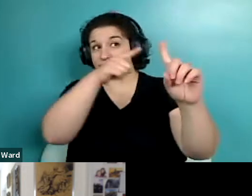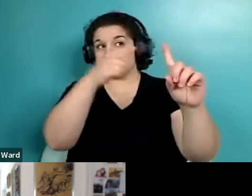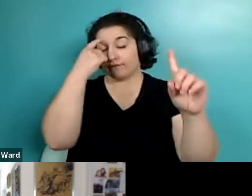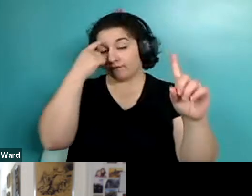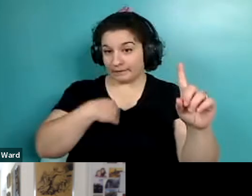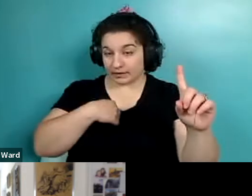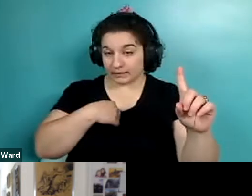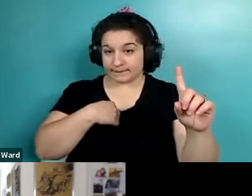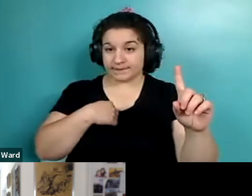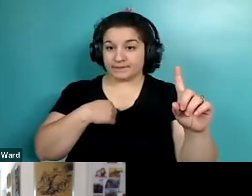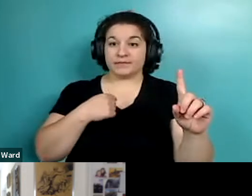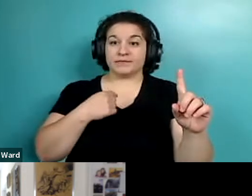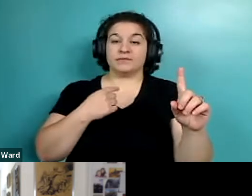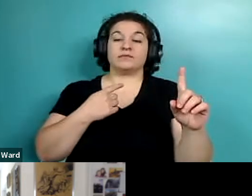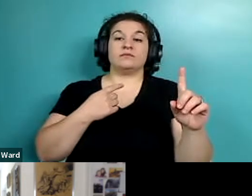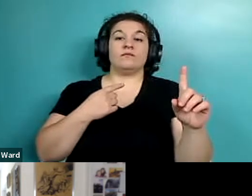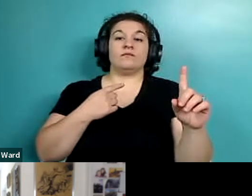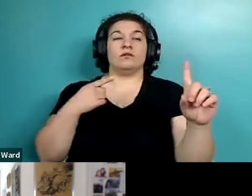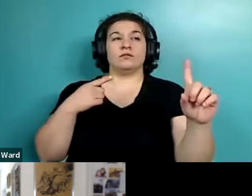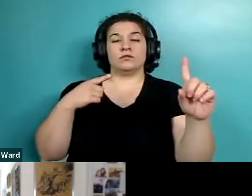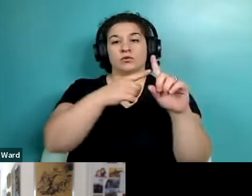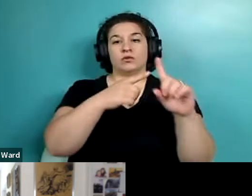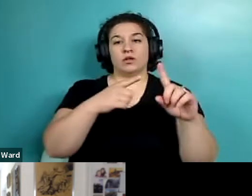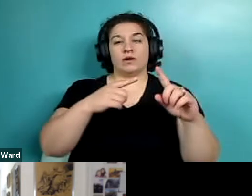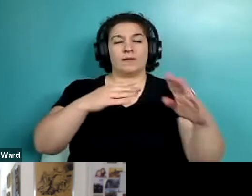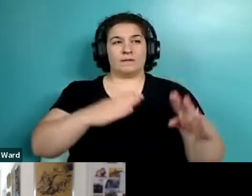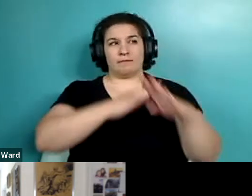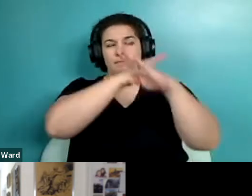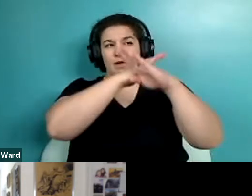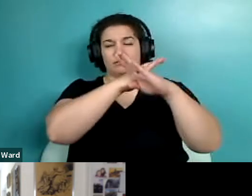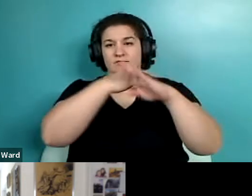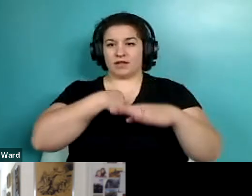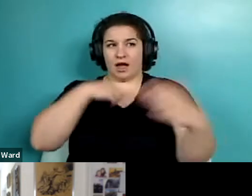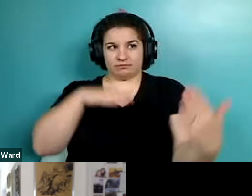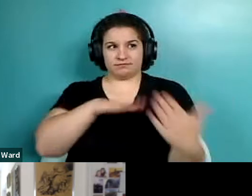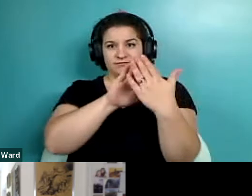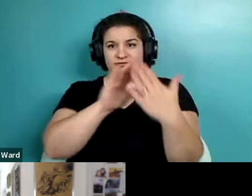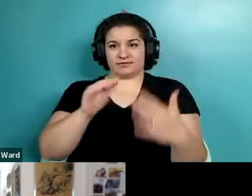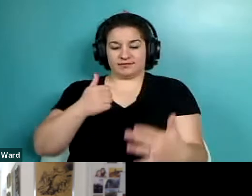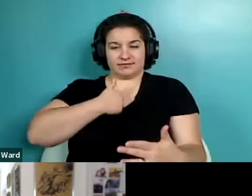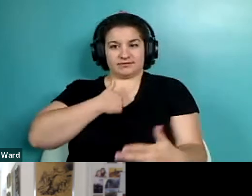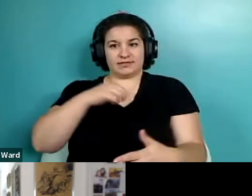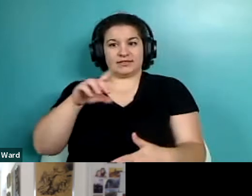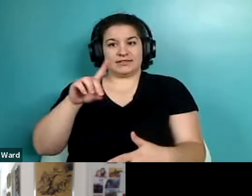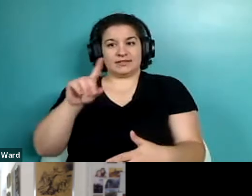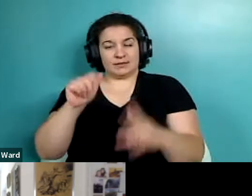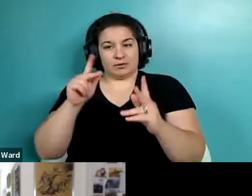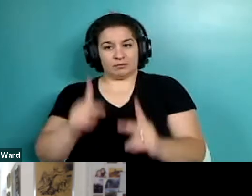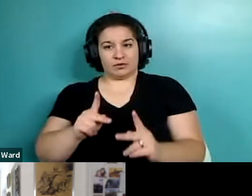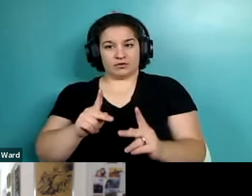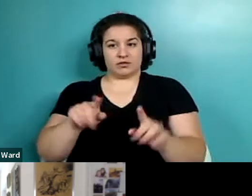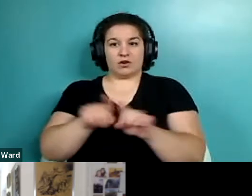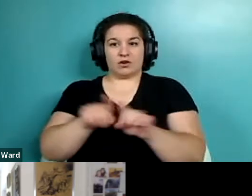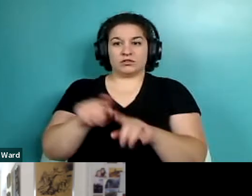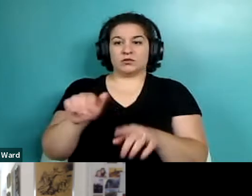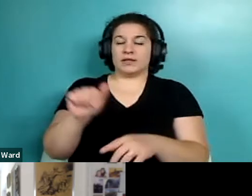that the barriers that I face, both as a disabled person and as a disabled Jewish woman